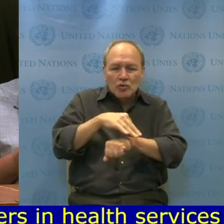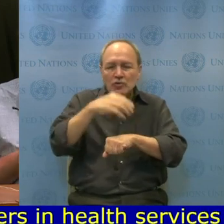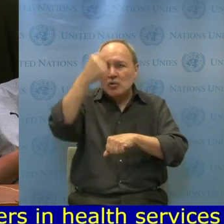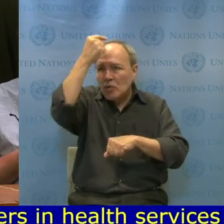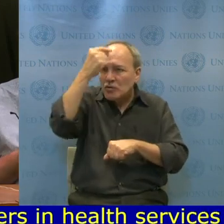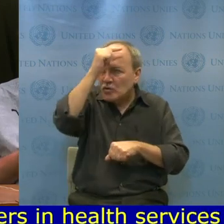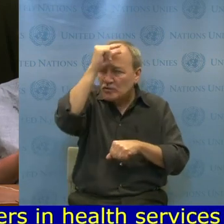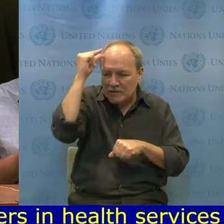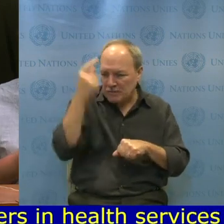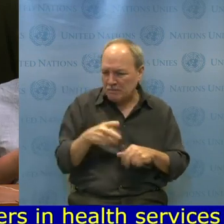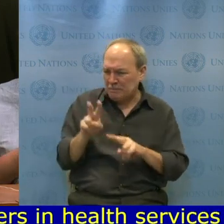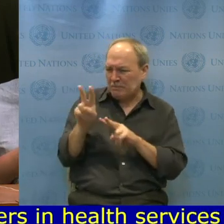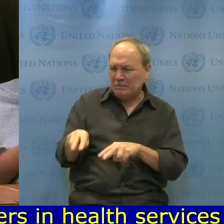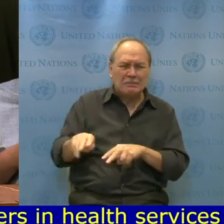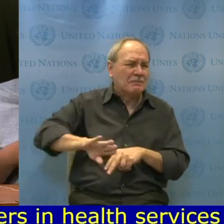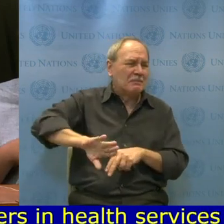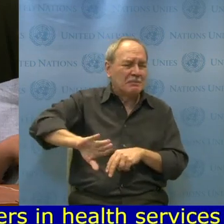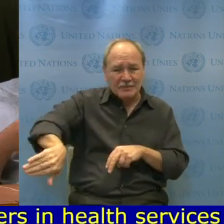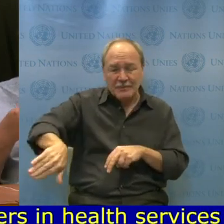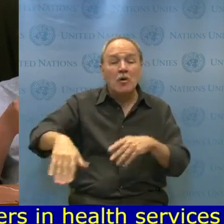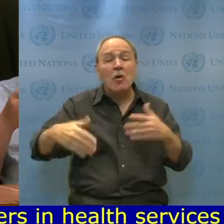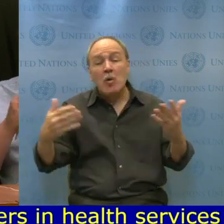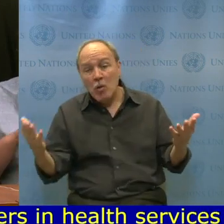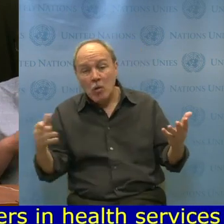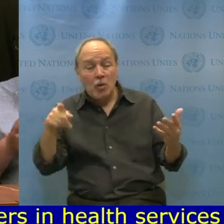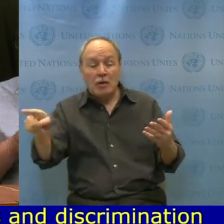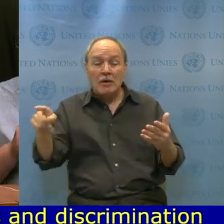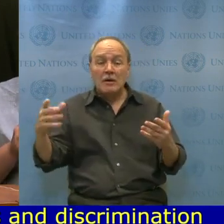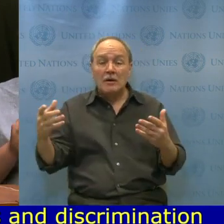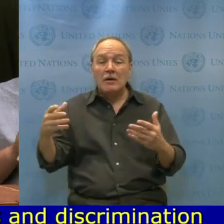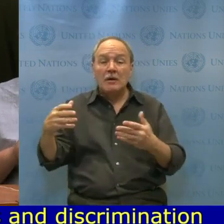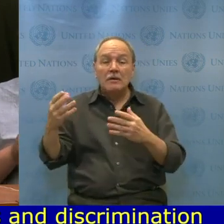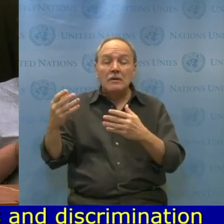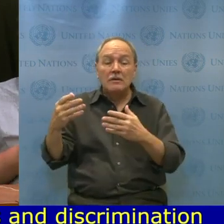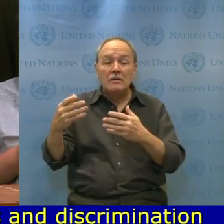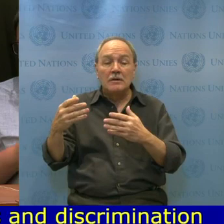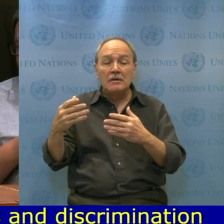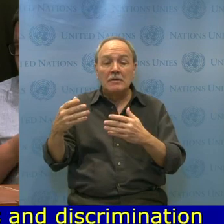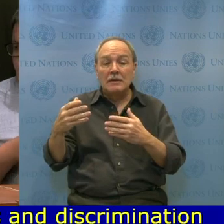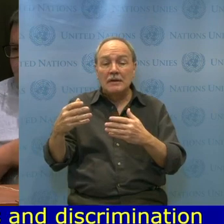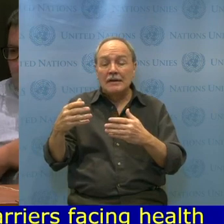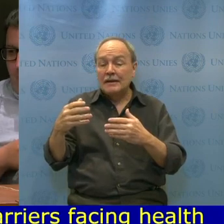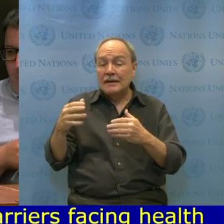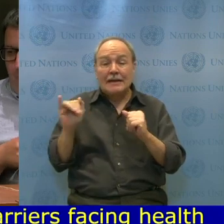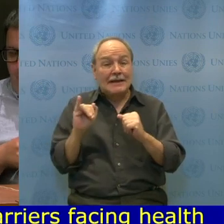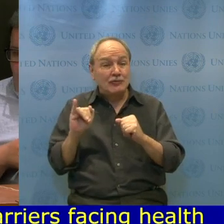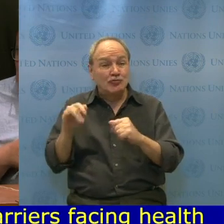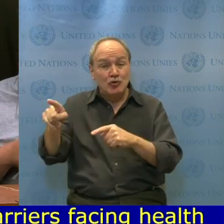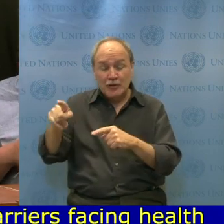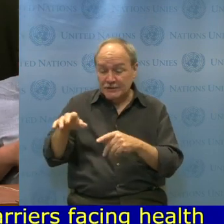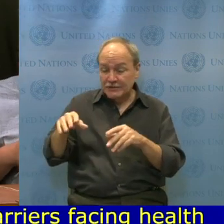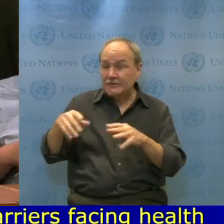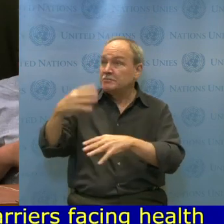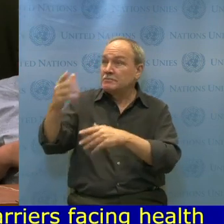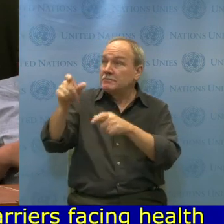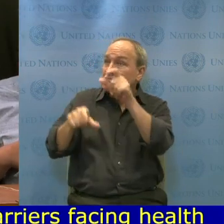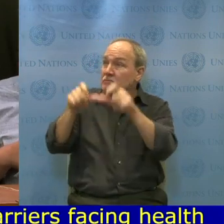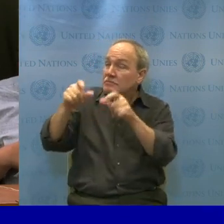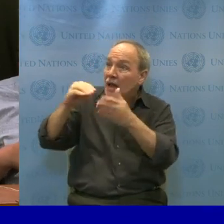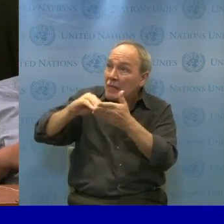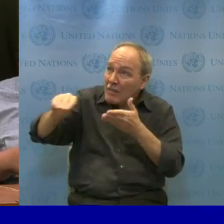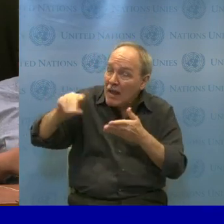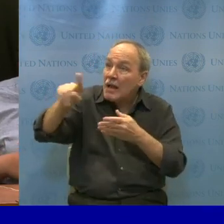health insurance coverage. I was recently in a country where a study was conducted amongst people with